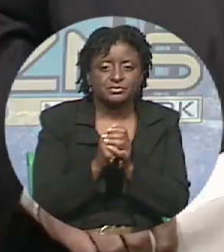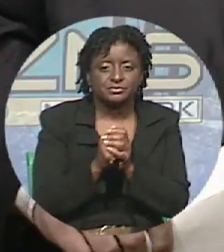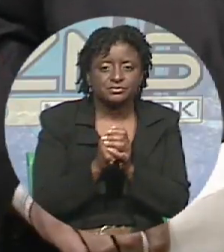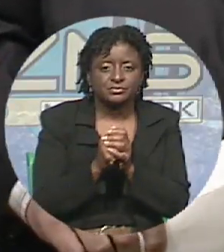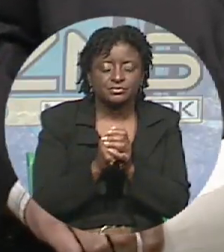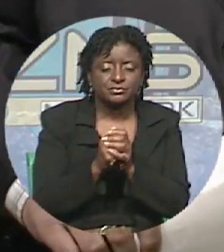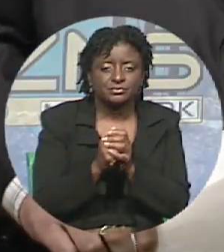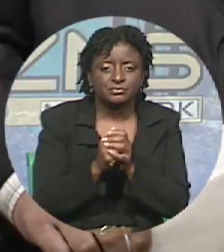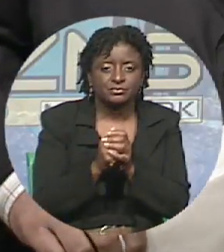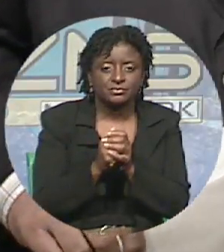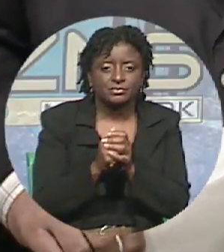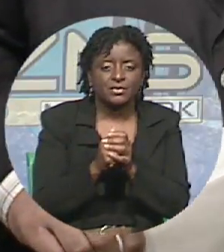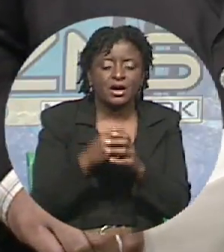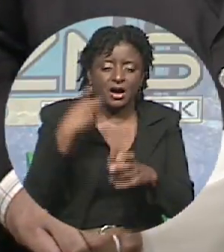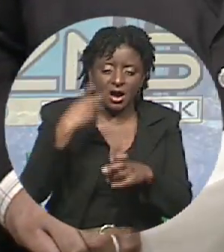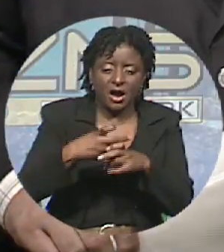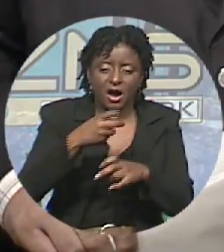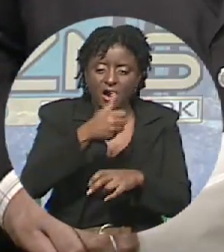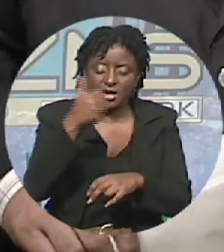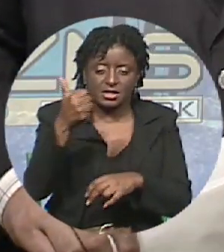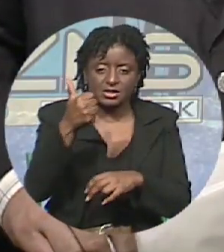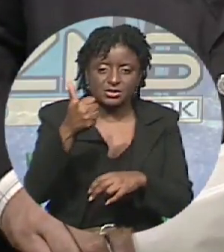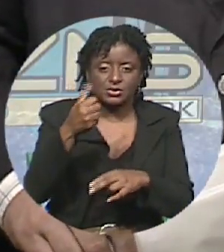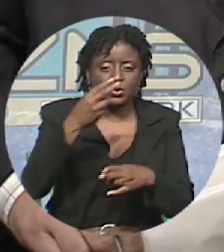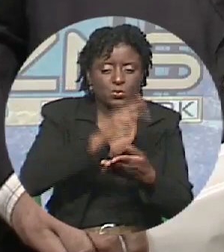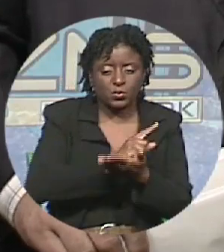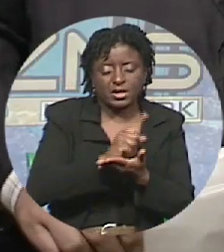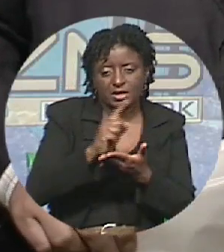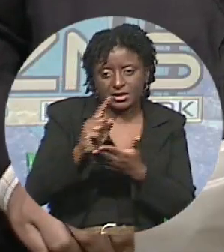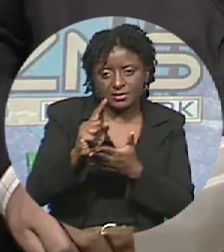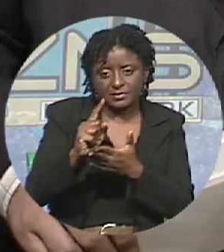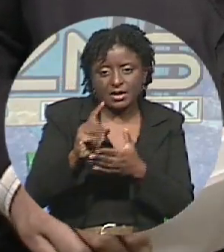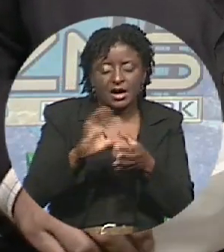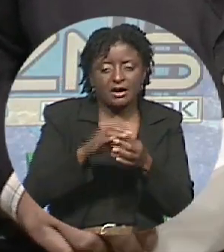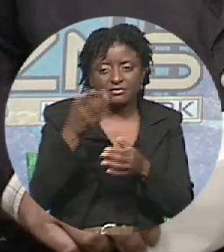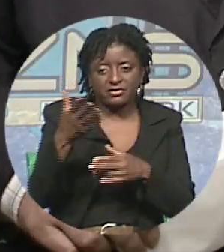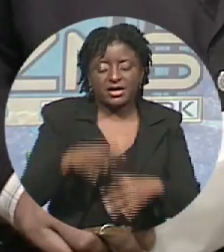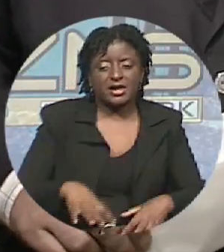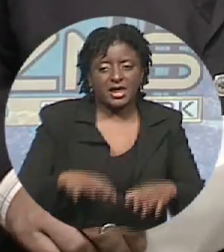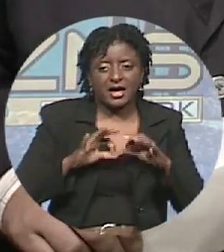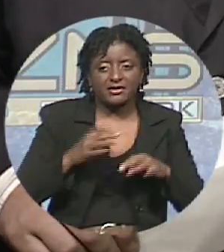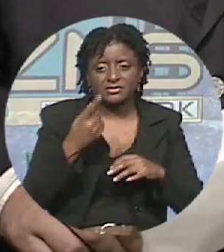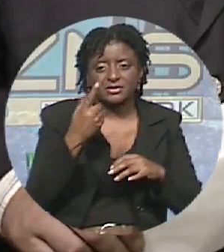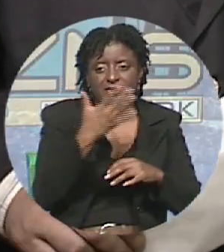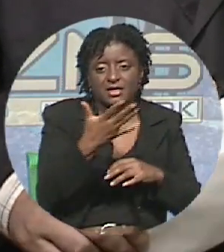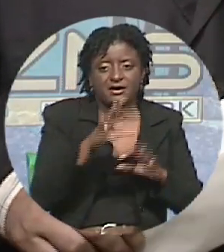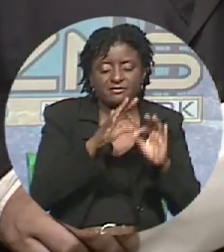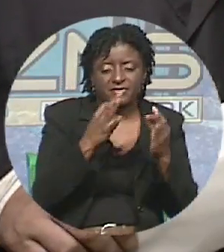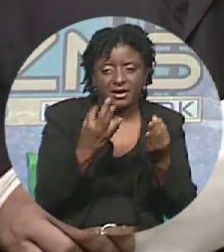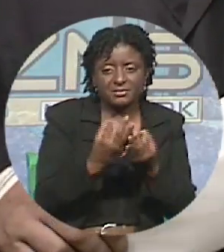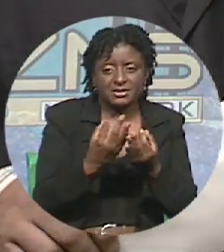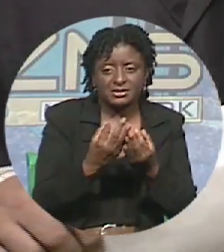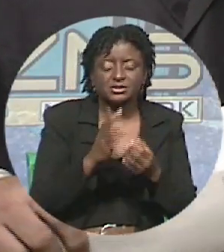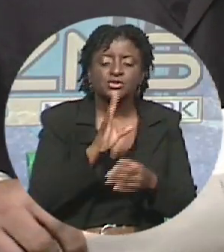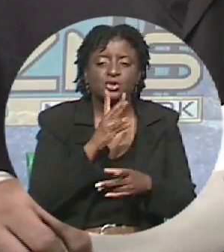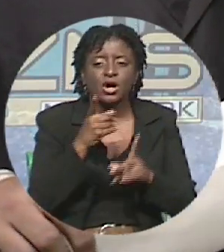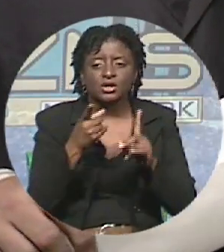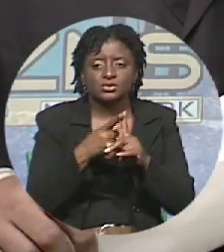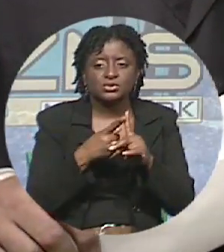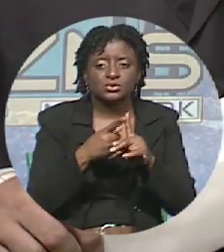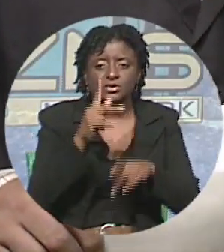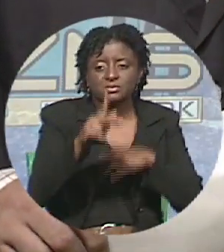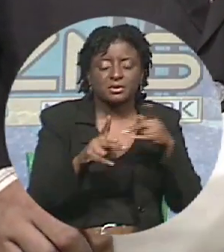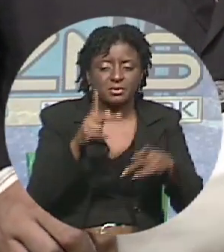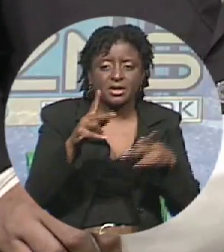Calling it the hardest week of their lives, the families of Dr. Richard Pinder, along with the family of Dr. Myles and Ruth Munroe, addressed the congregation of Bahamas Faith